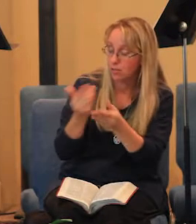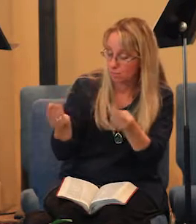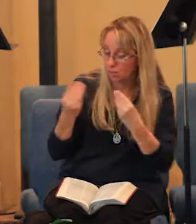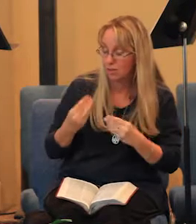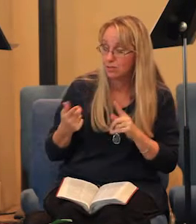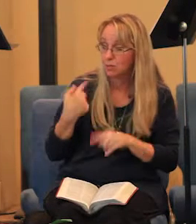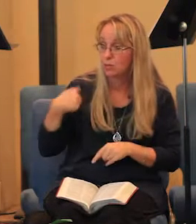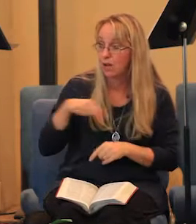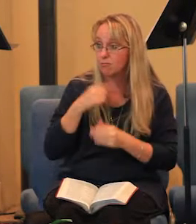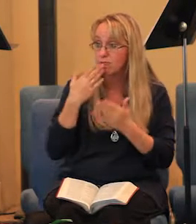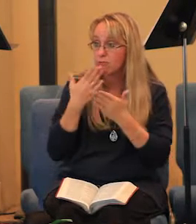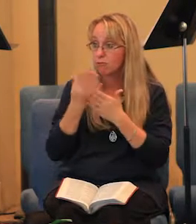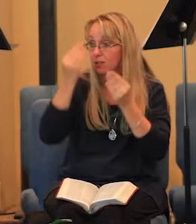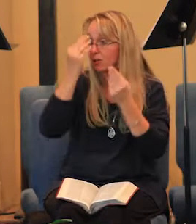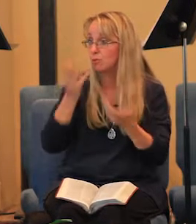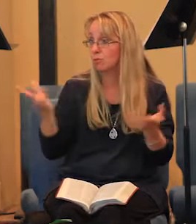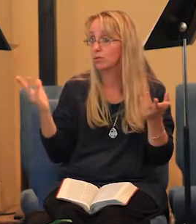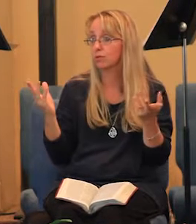us. The good news